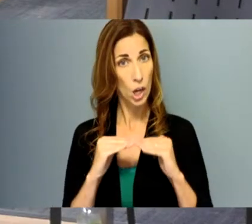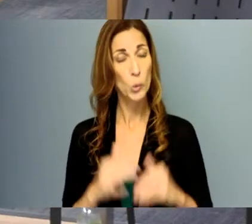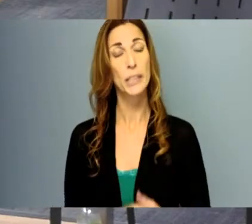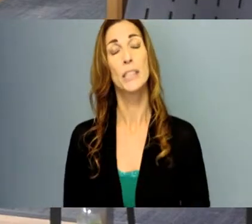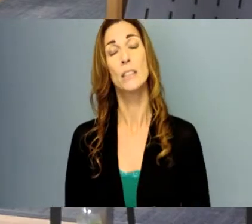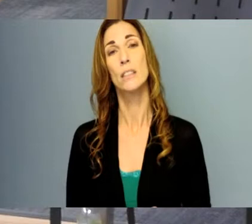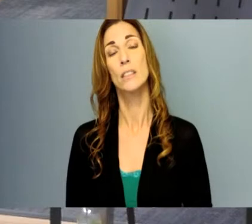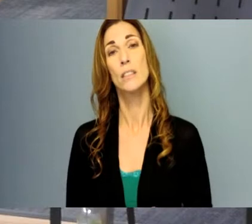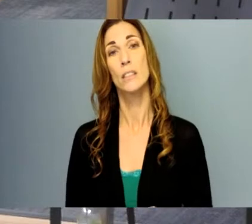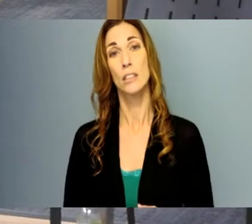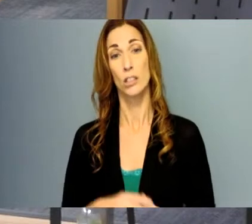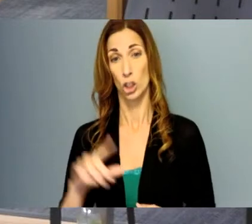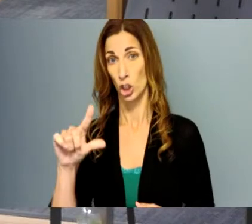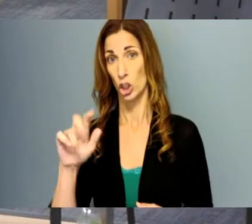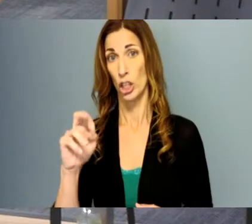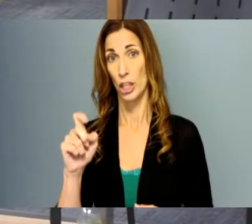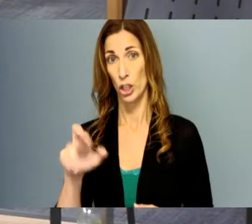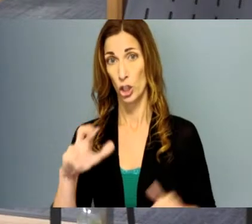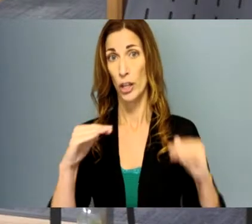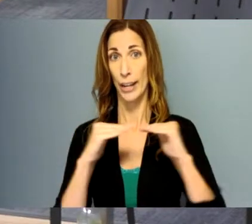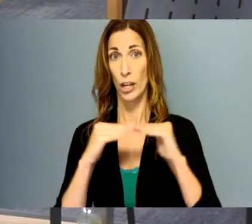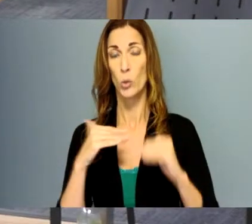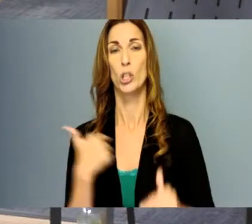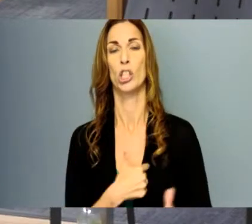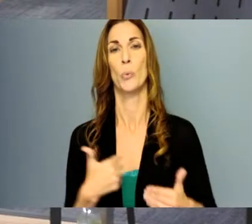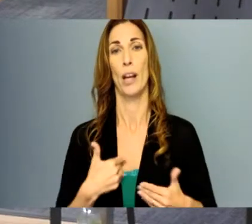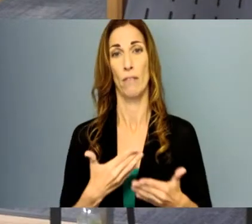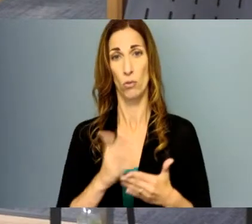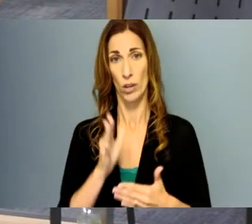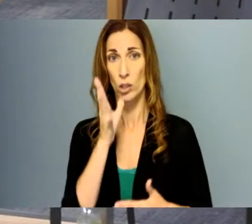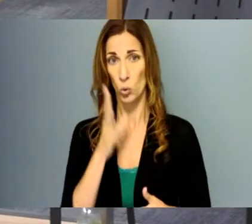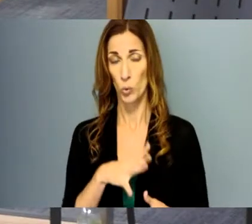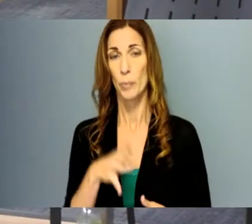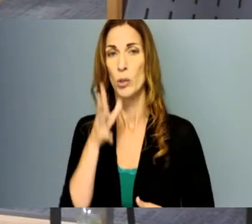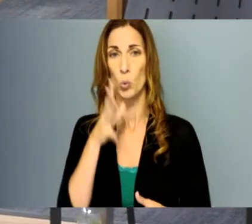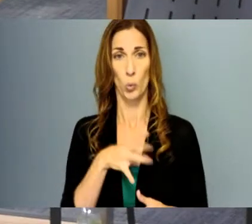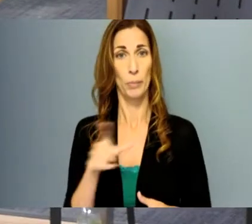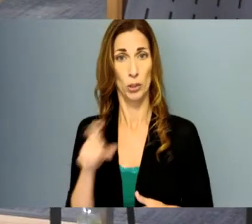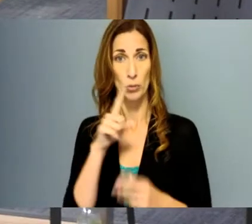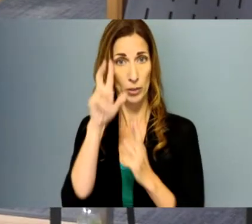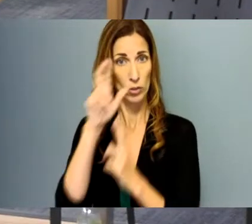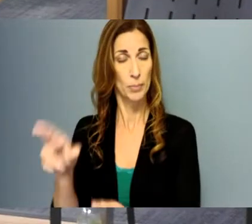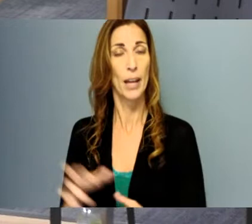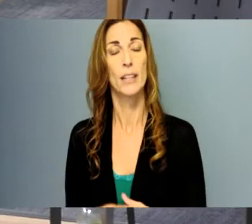gender equity. We have rights of women. Women should be respected.